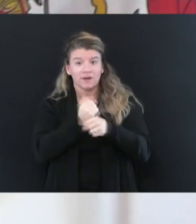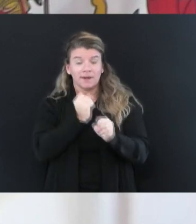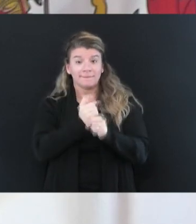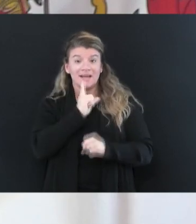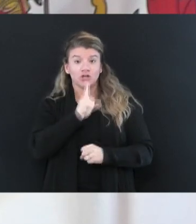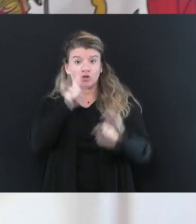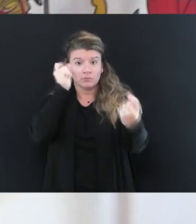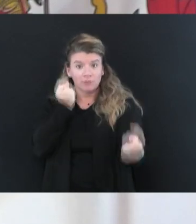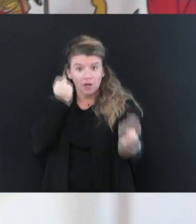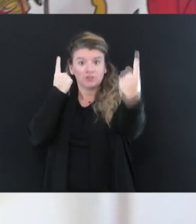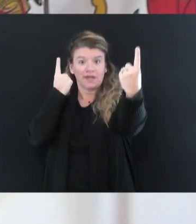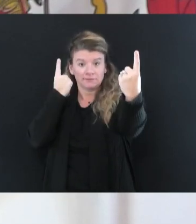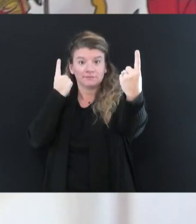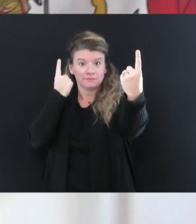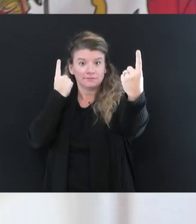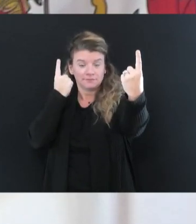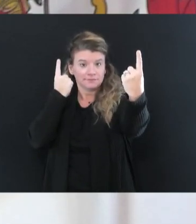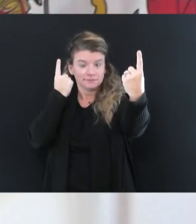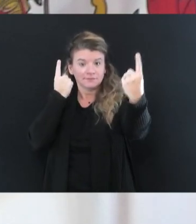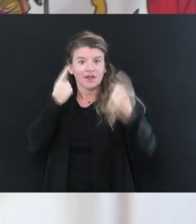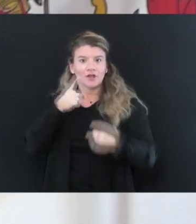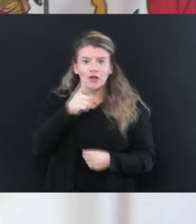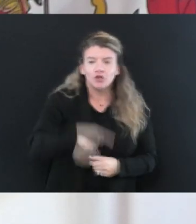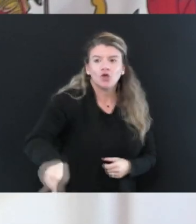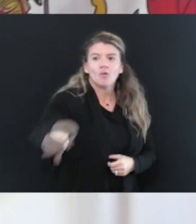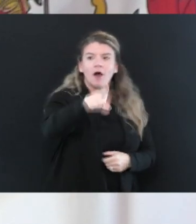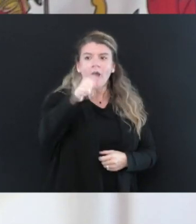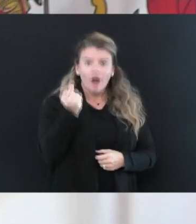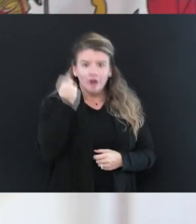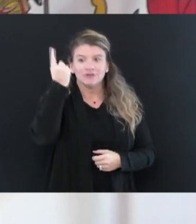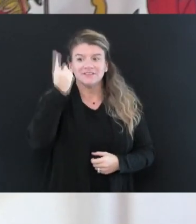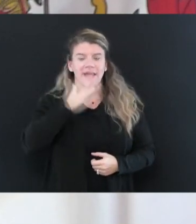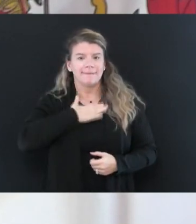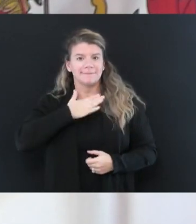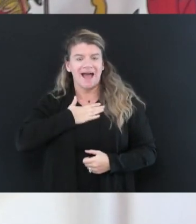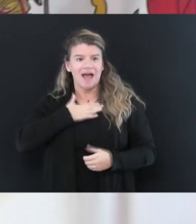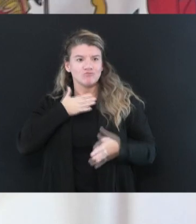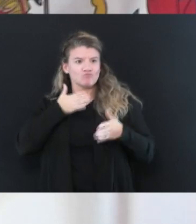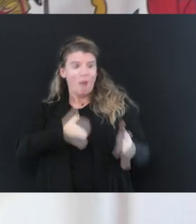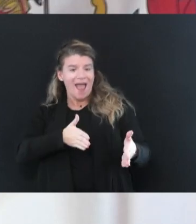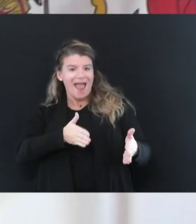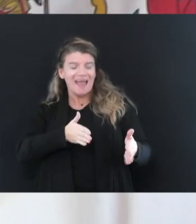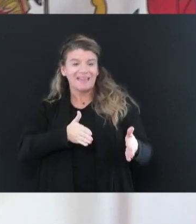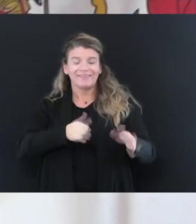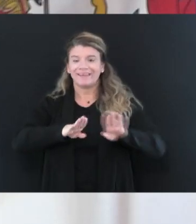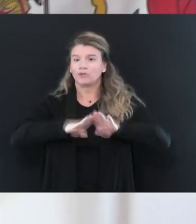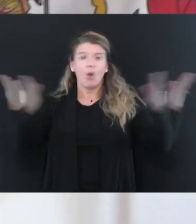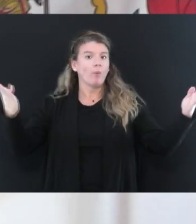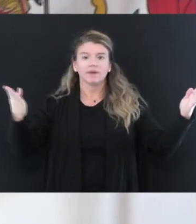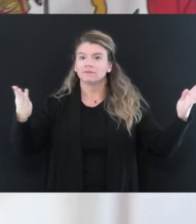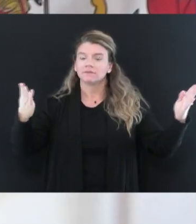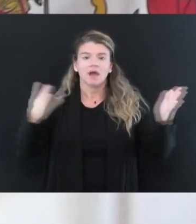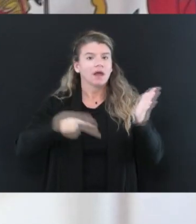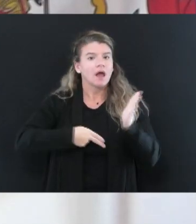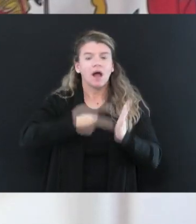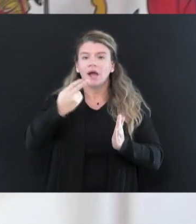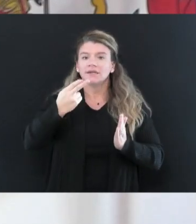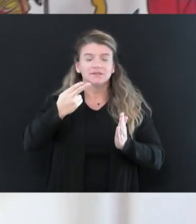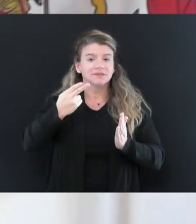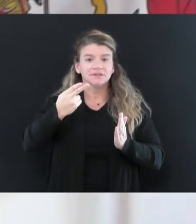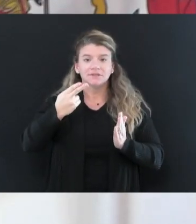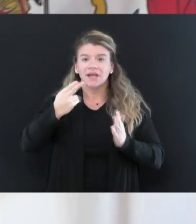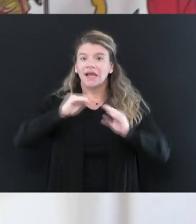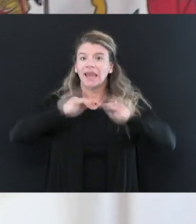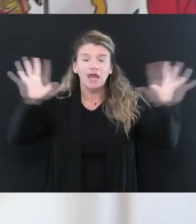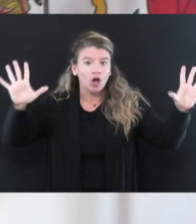it how I see it and get it in a way that's transparent. I mean, for crying out loud, I